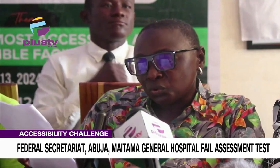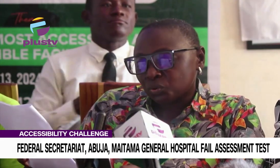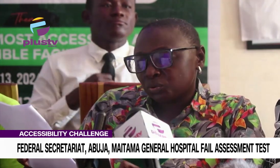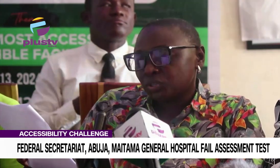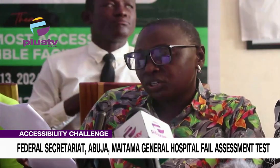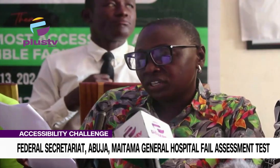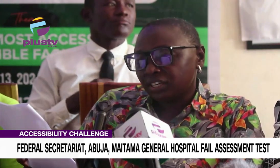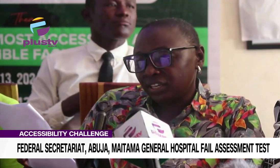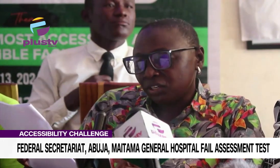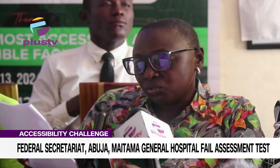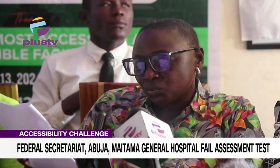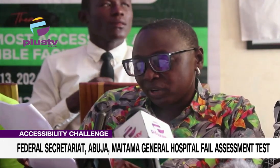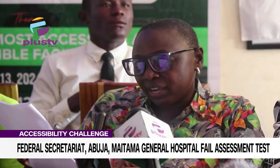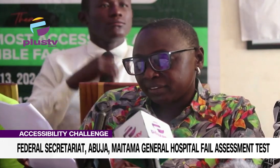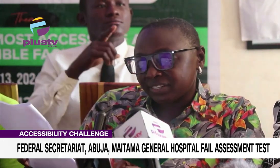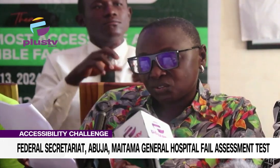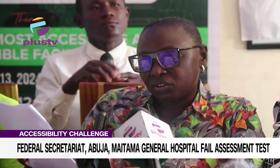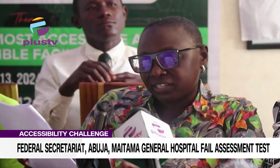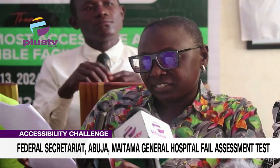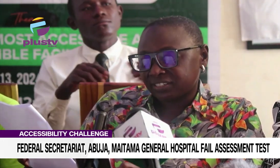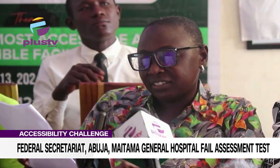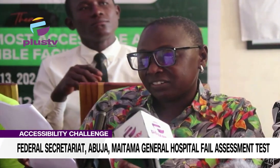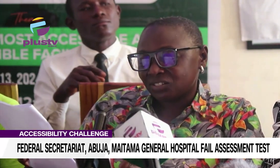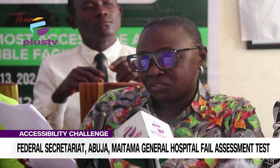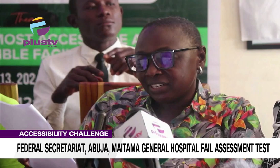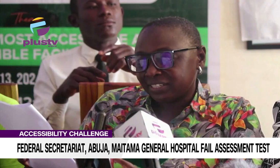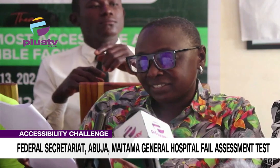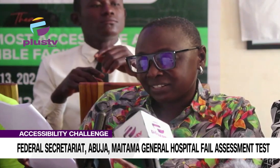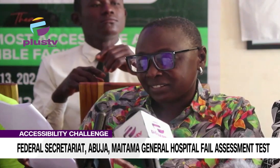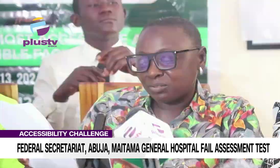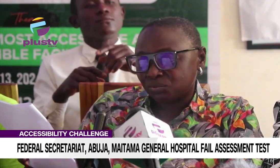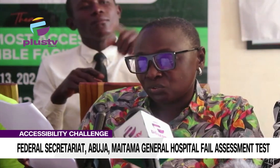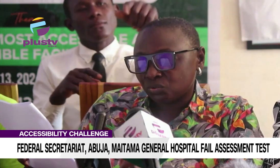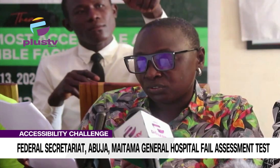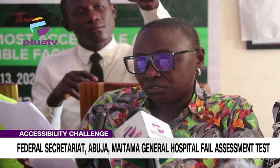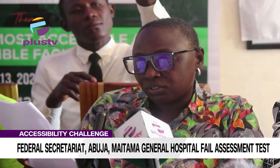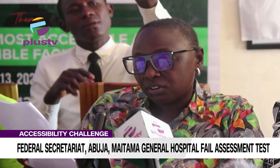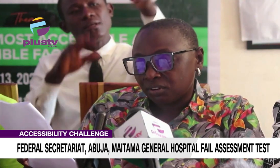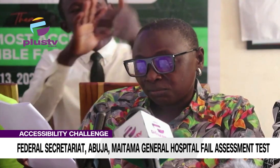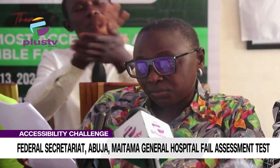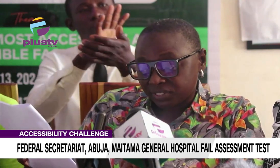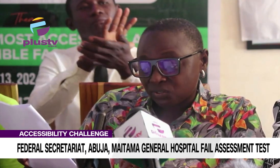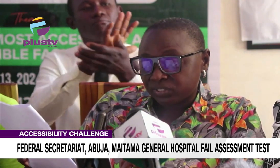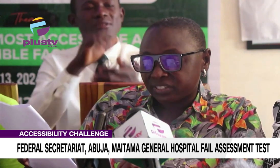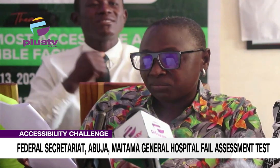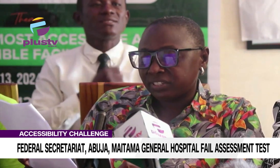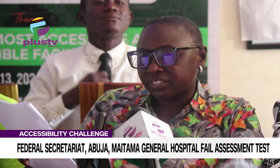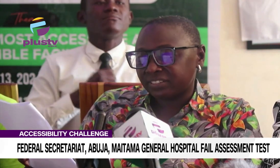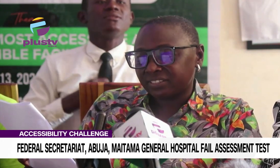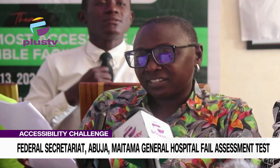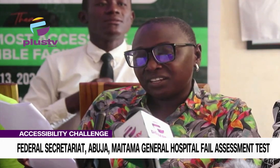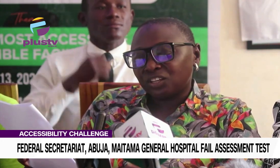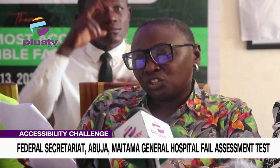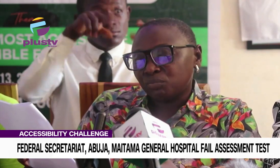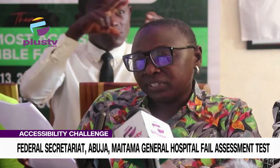Number two, Eagle Square Restaurant. The restaurant is inaccessible to persons with